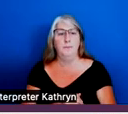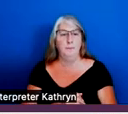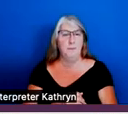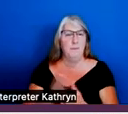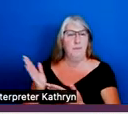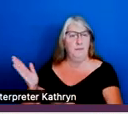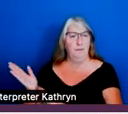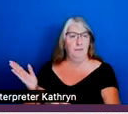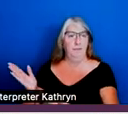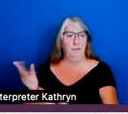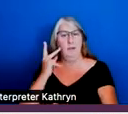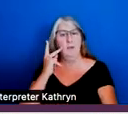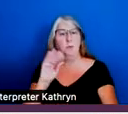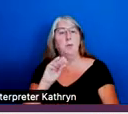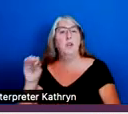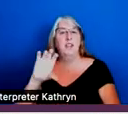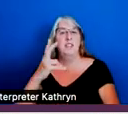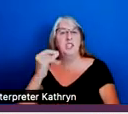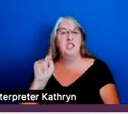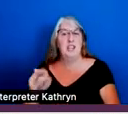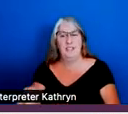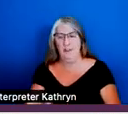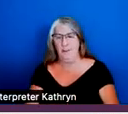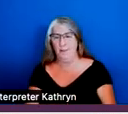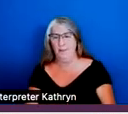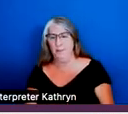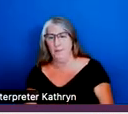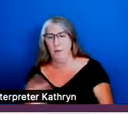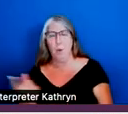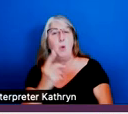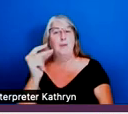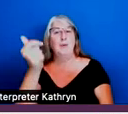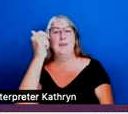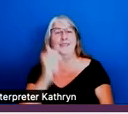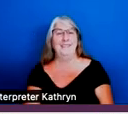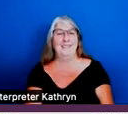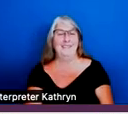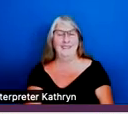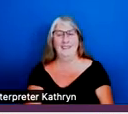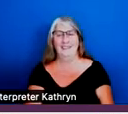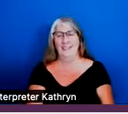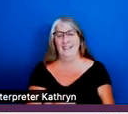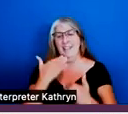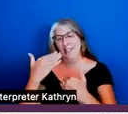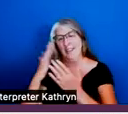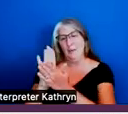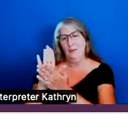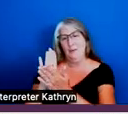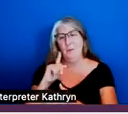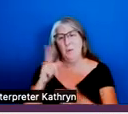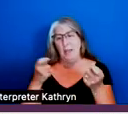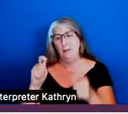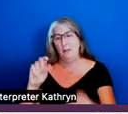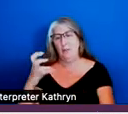drop that in the chat for you. There you go. Brecken's like always a second behind us. Shout out to Brecken who handles our chat